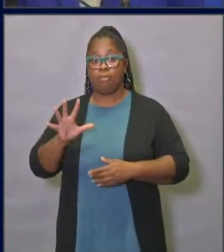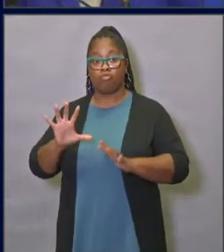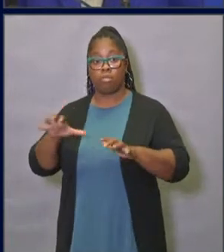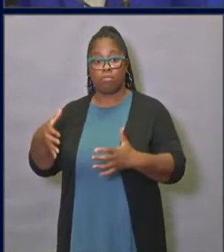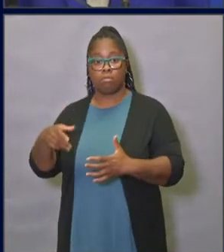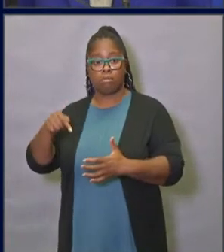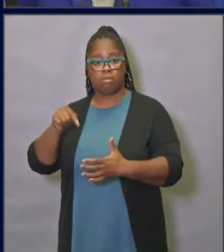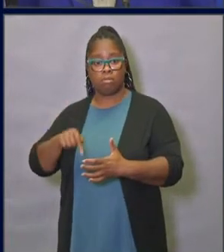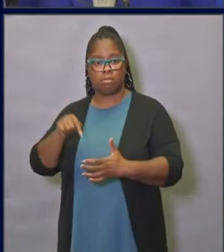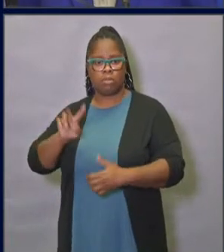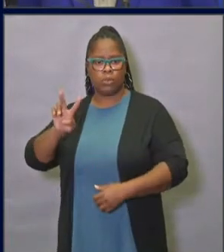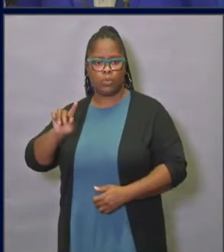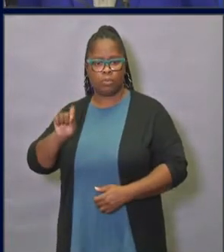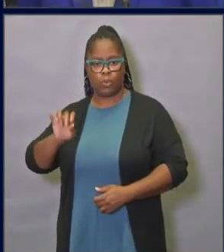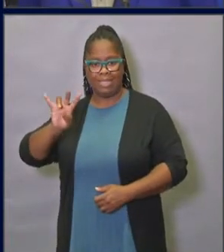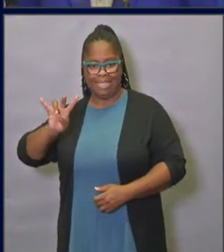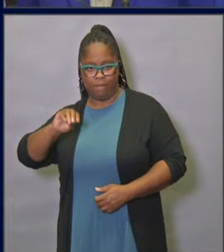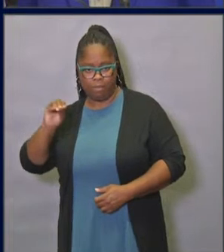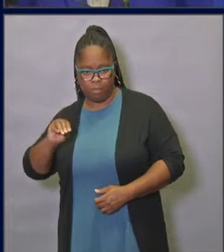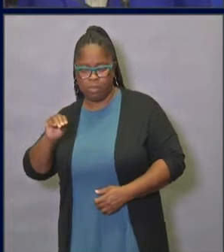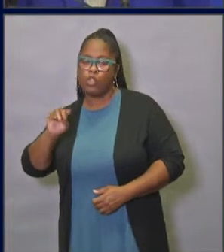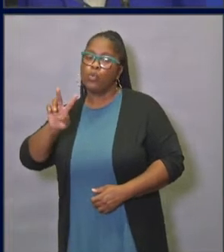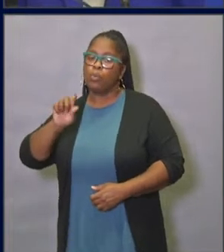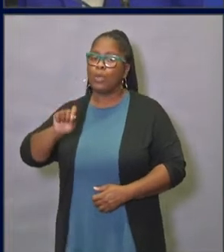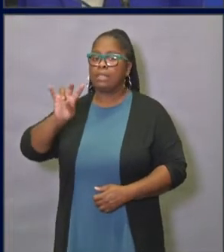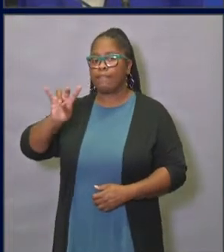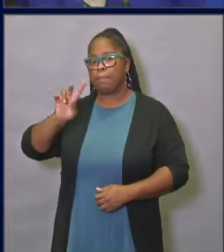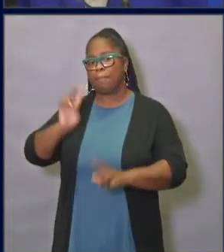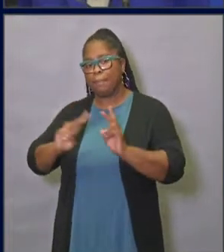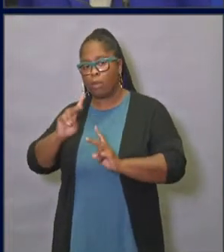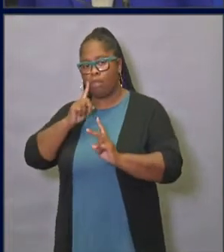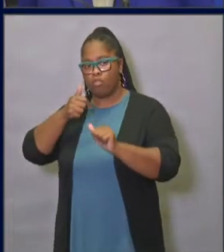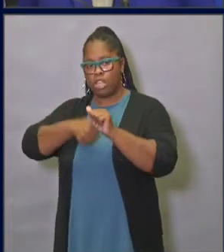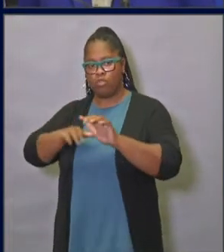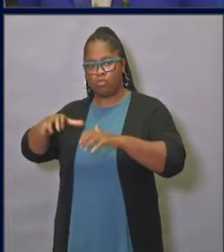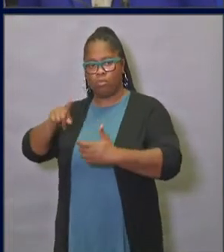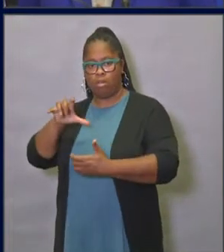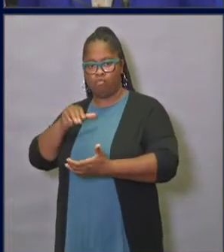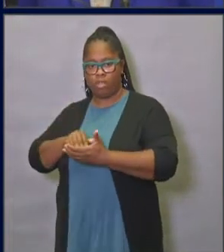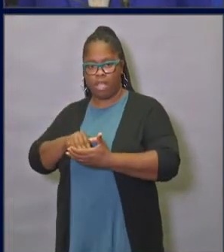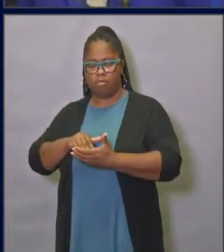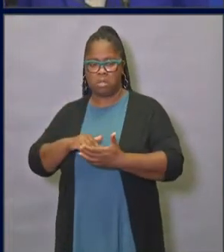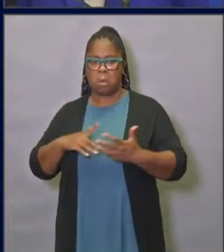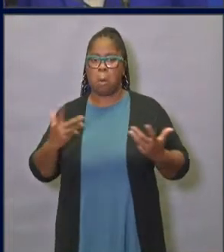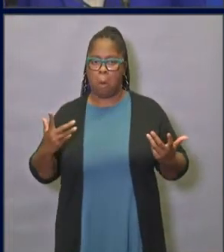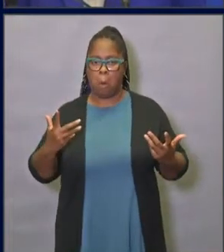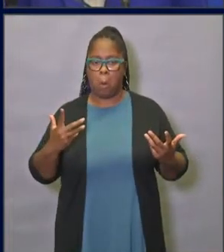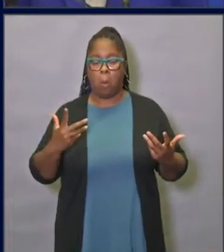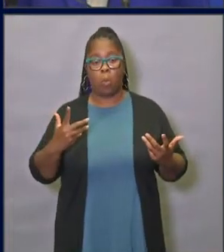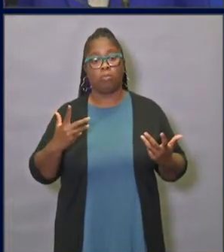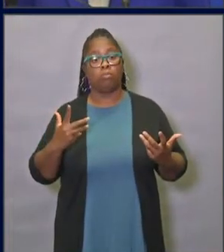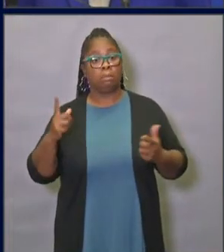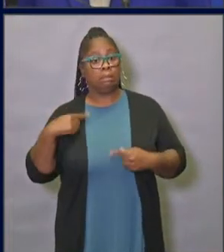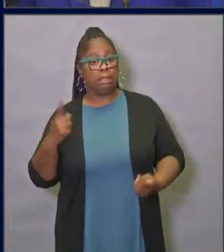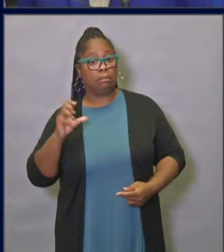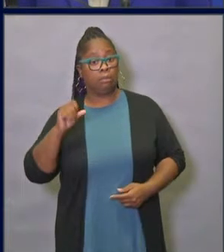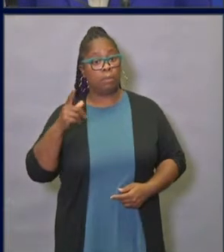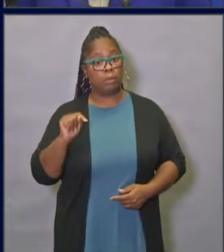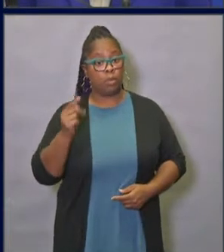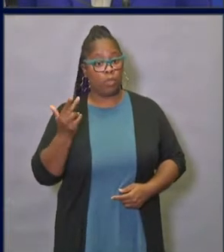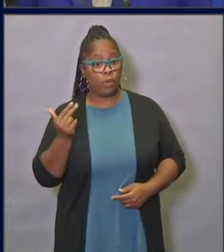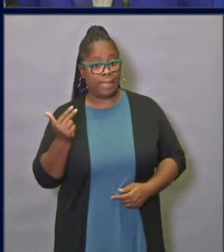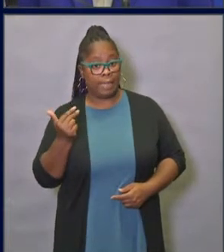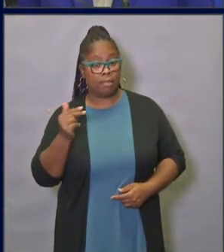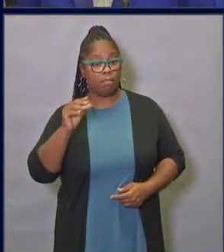Asian residents was 2.7 deaths per 100,000 residents. As of September 13th, the mortality